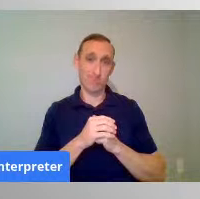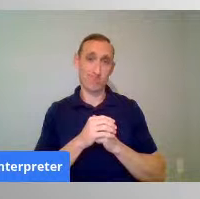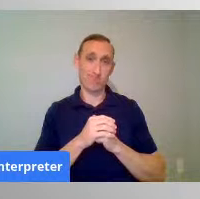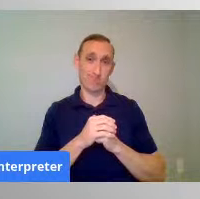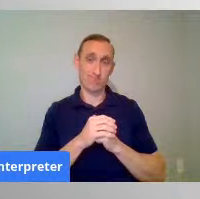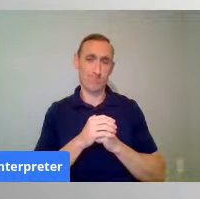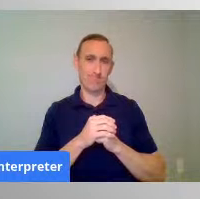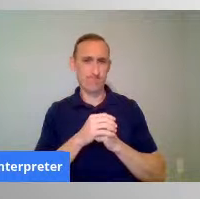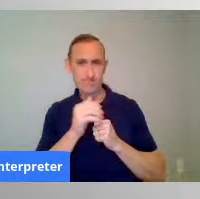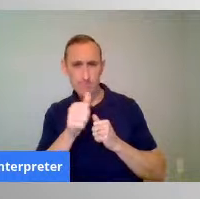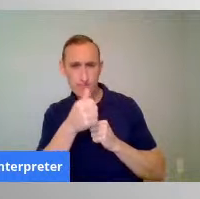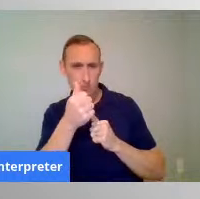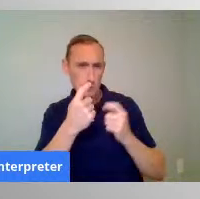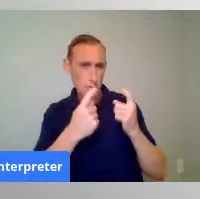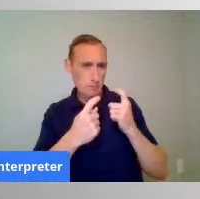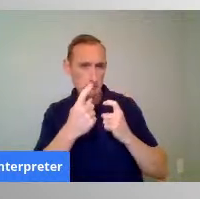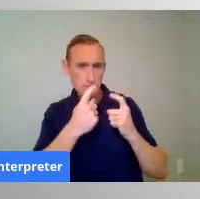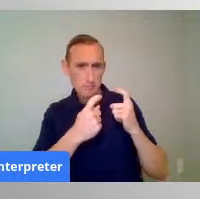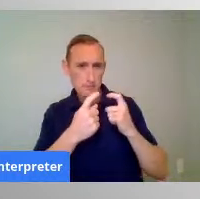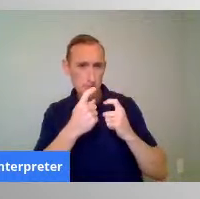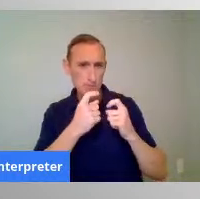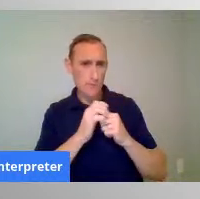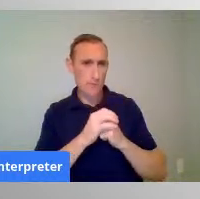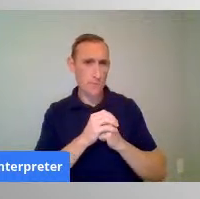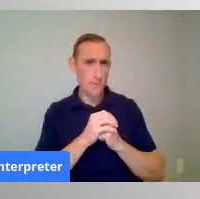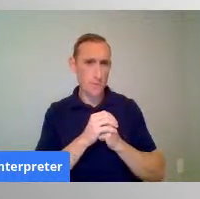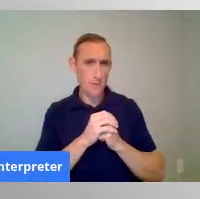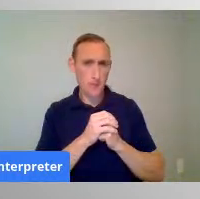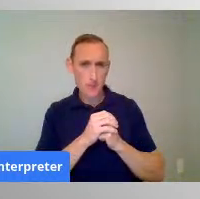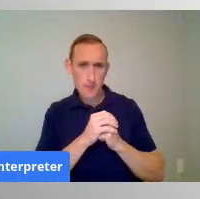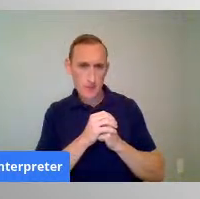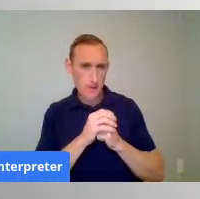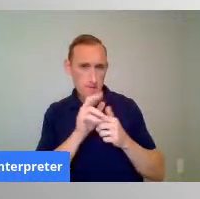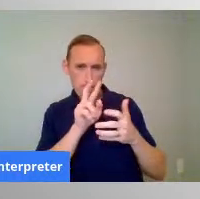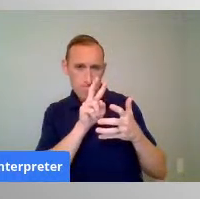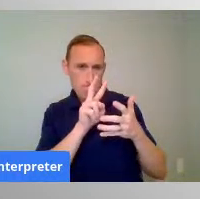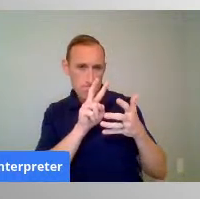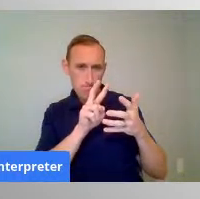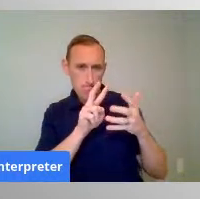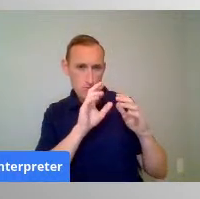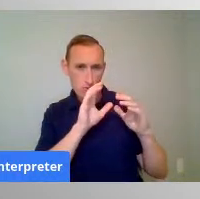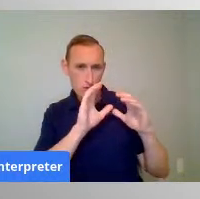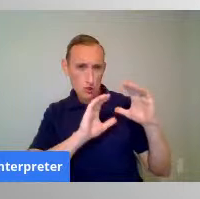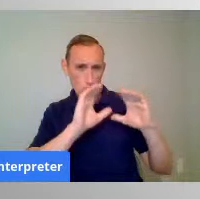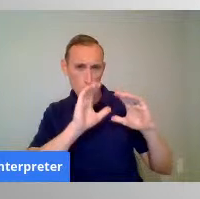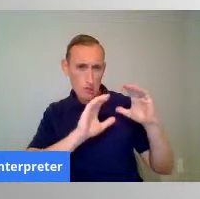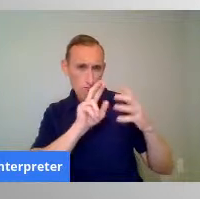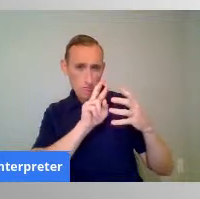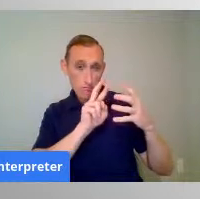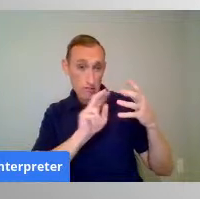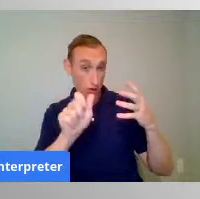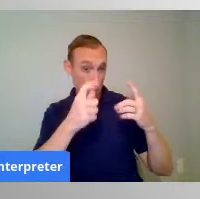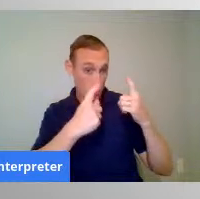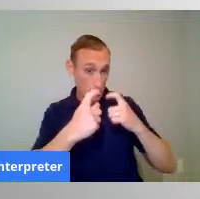Let's see, any others? Trying to keep up with the chat. I'm not doing a great job. Any other questions?